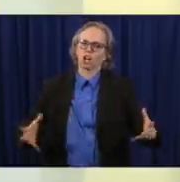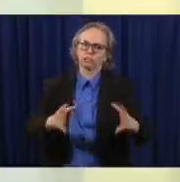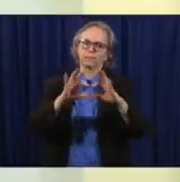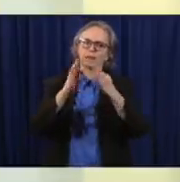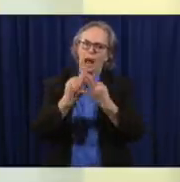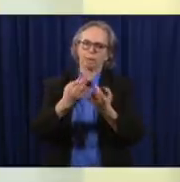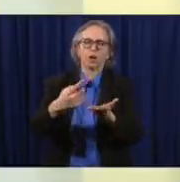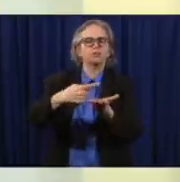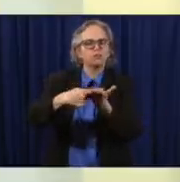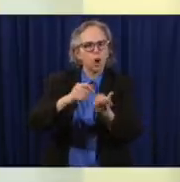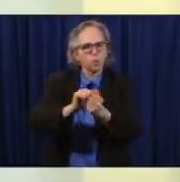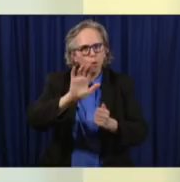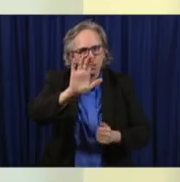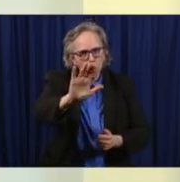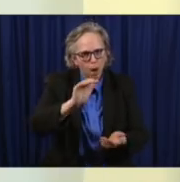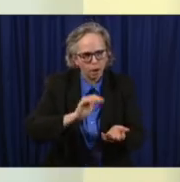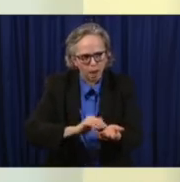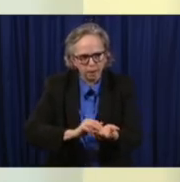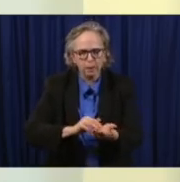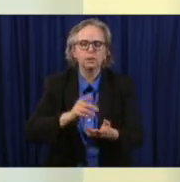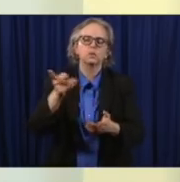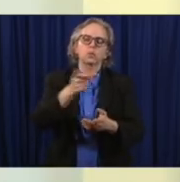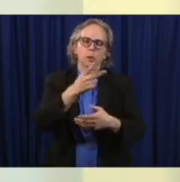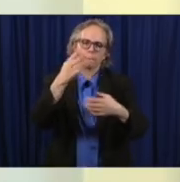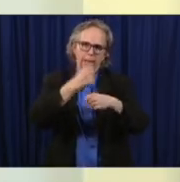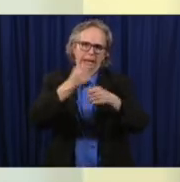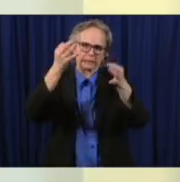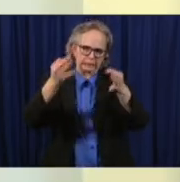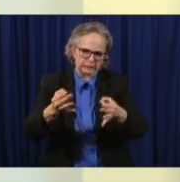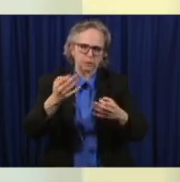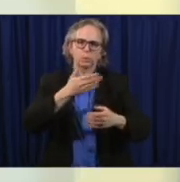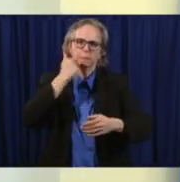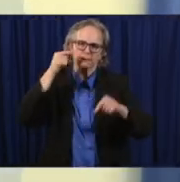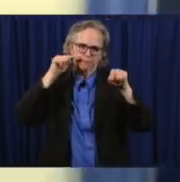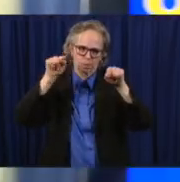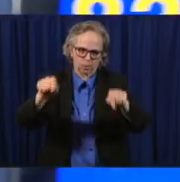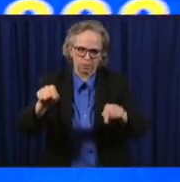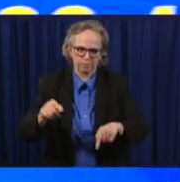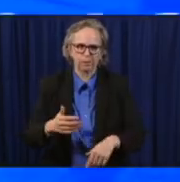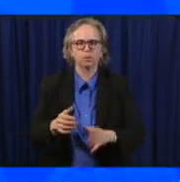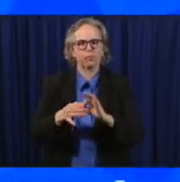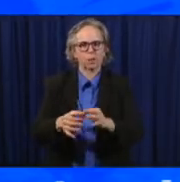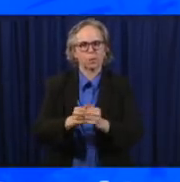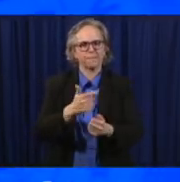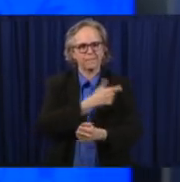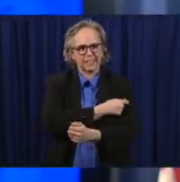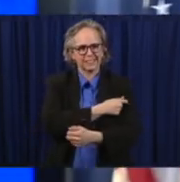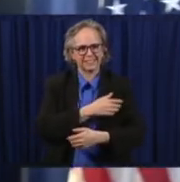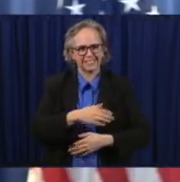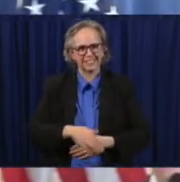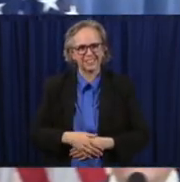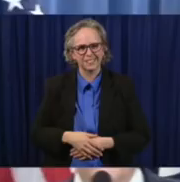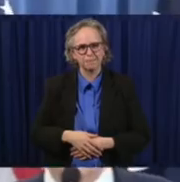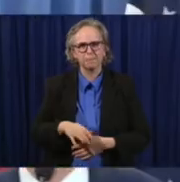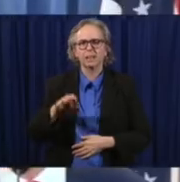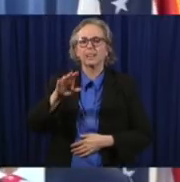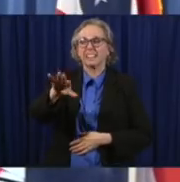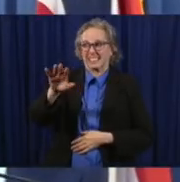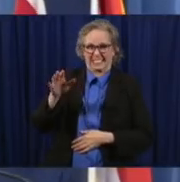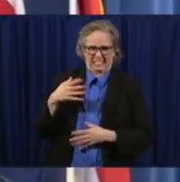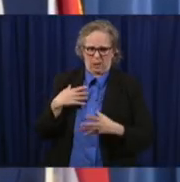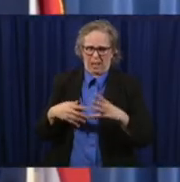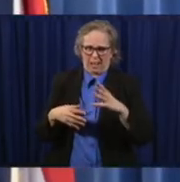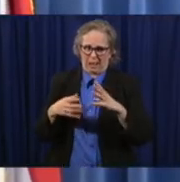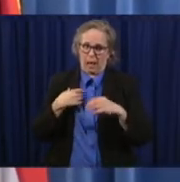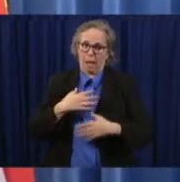for them and get vaccinated. Let me just add, Laura, I'm old enough to